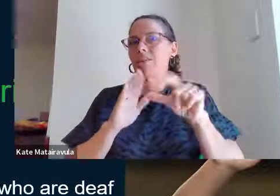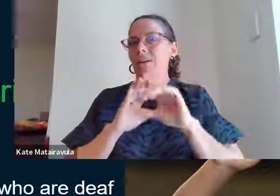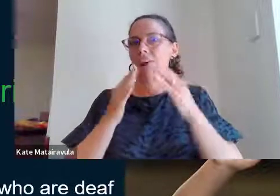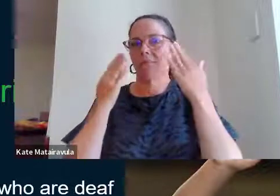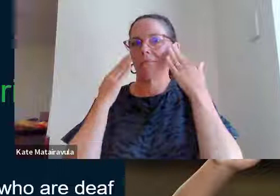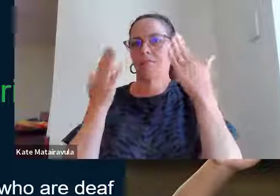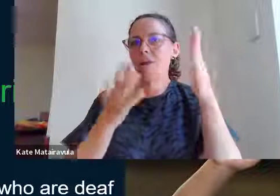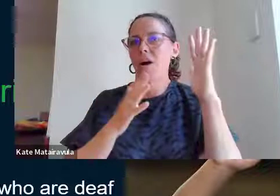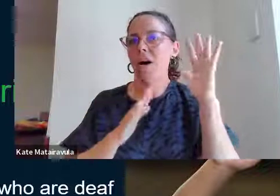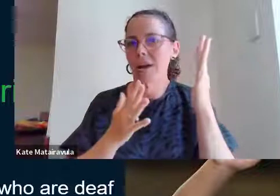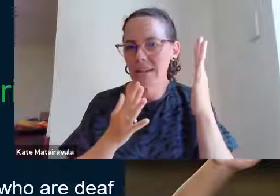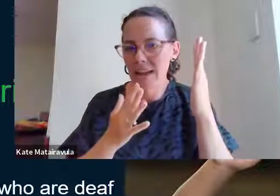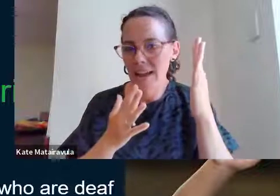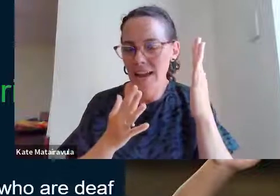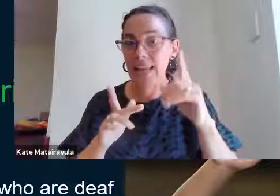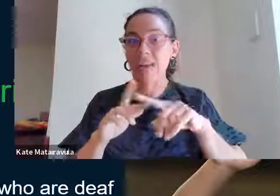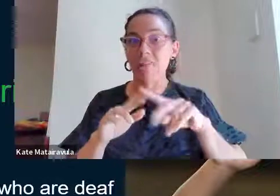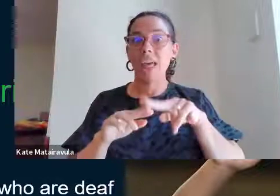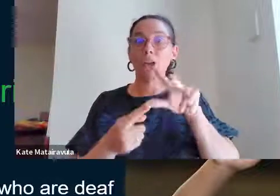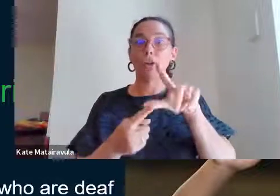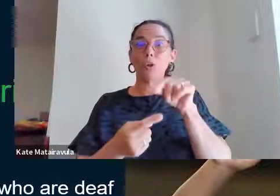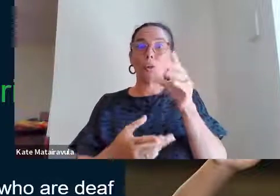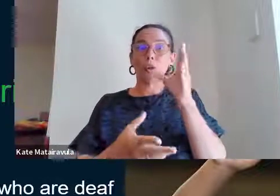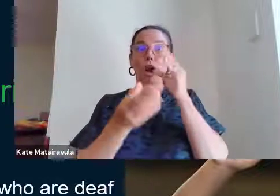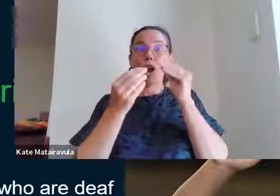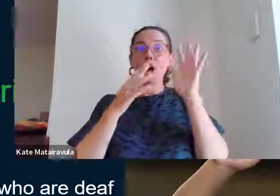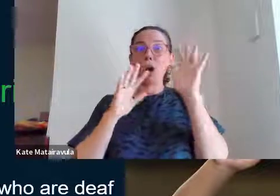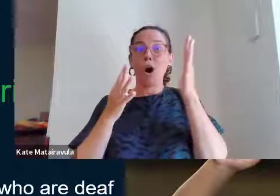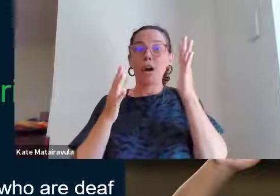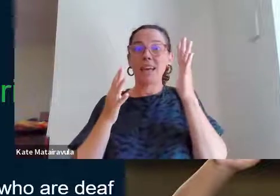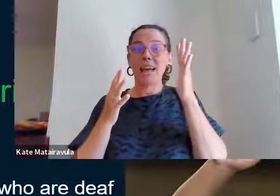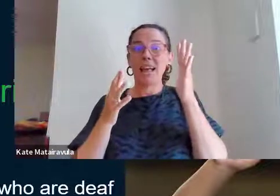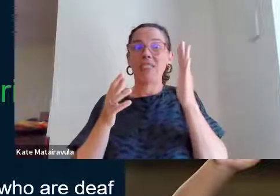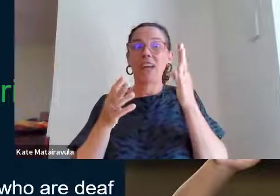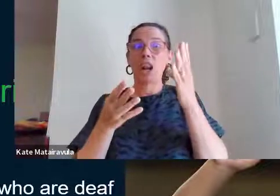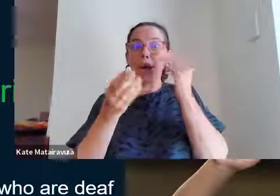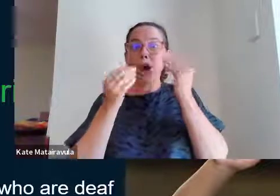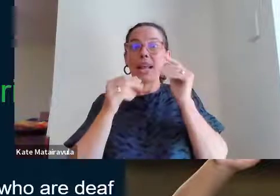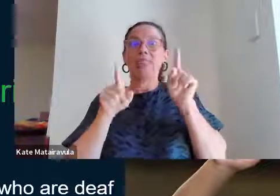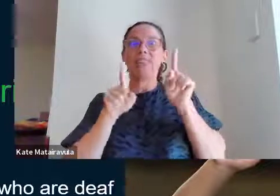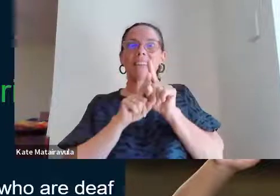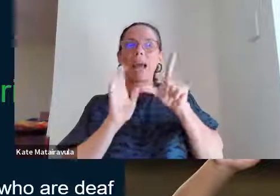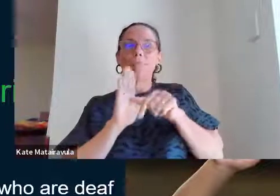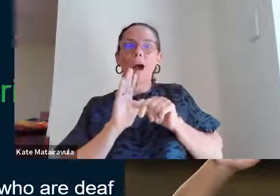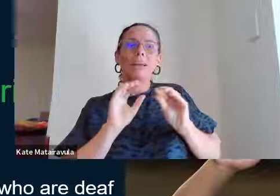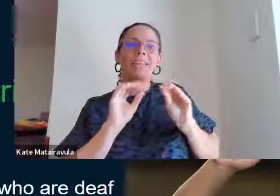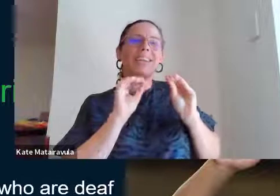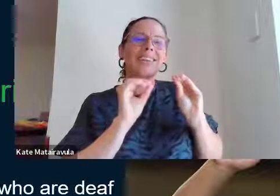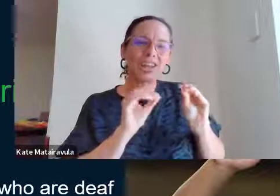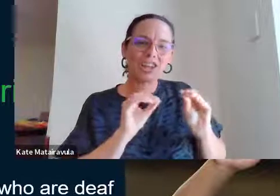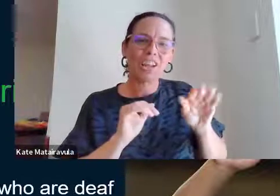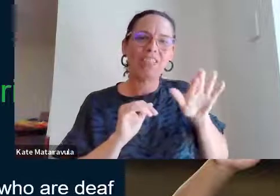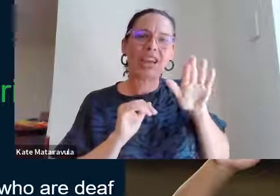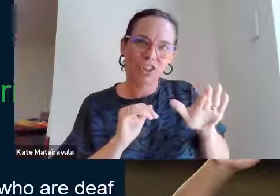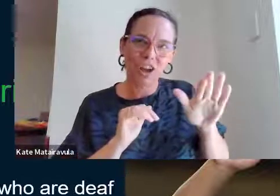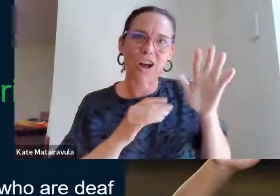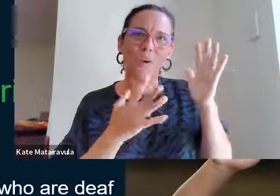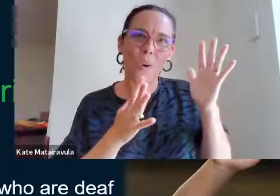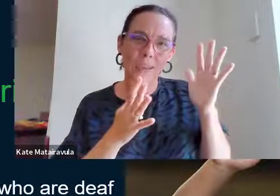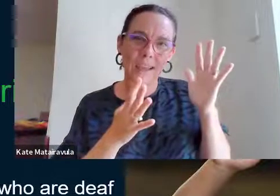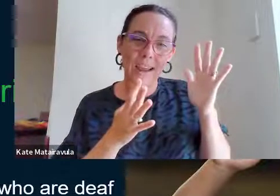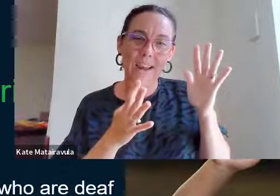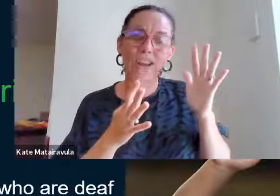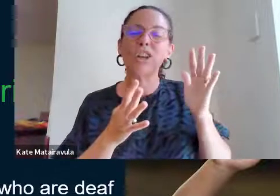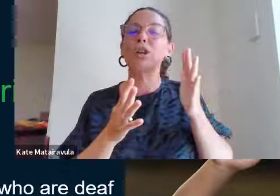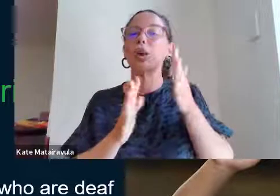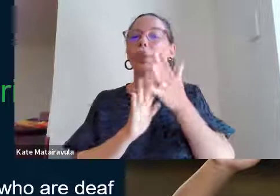hearing parents, most of the time, don't know Auslan. So, and if they do choose to learn Auslan, then they're learning at the same